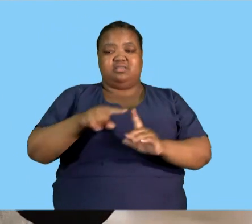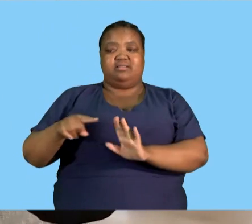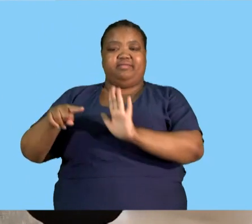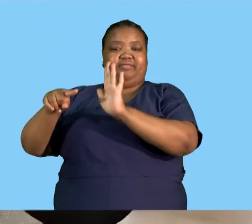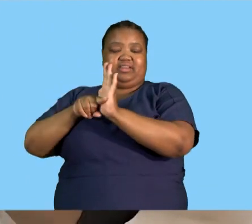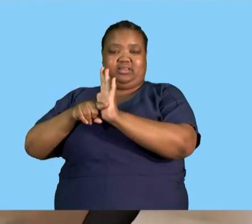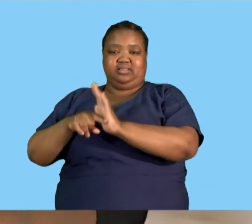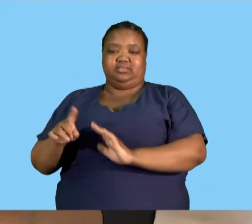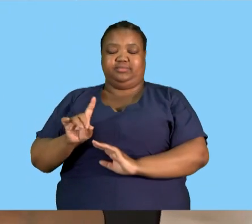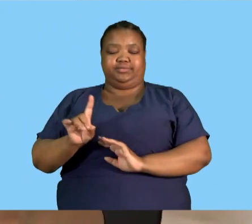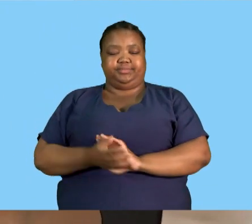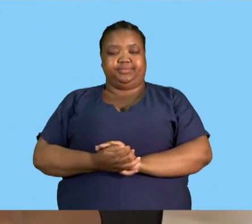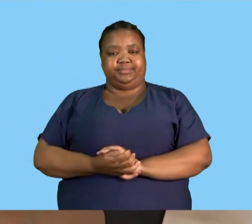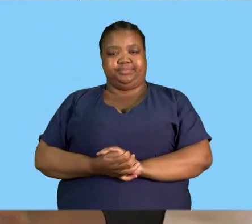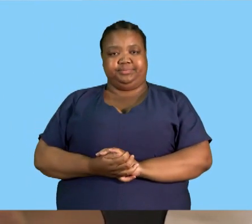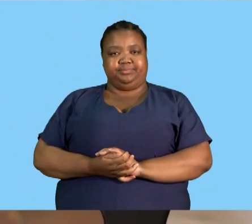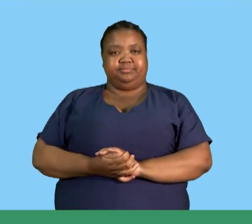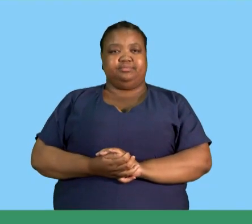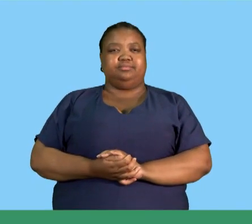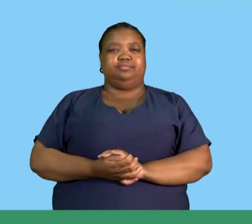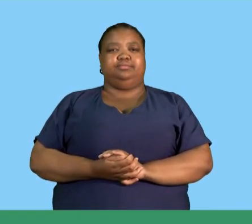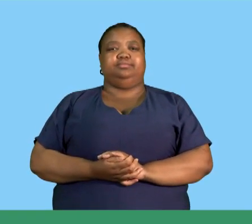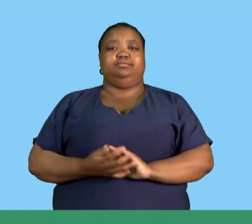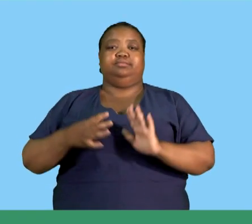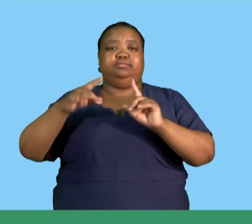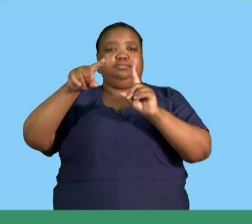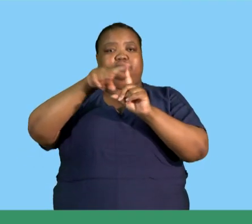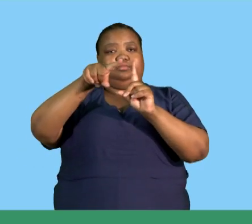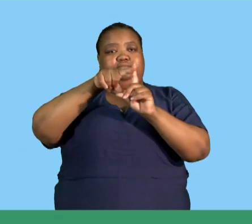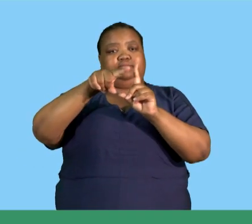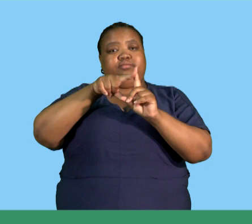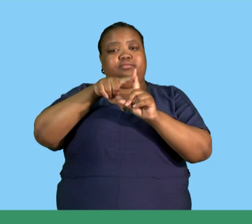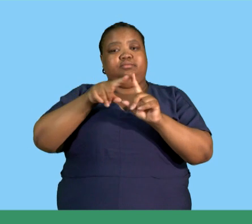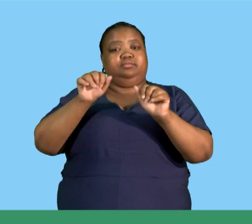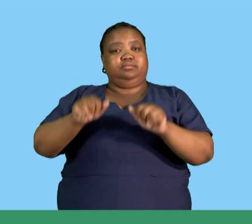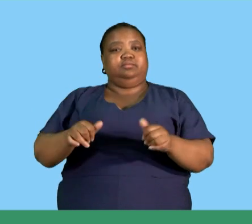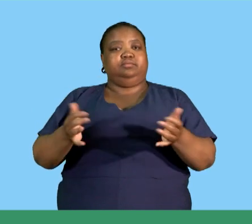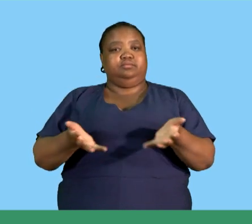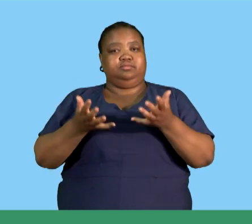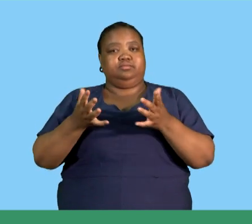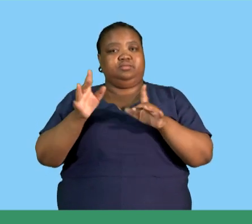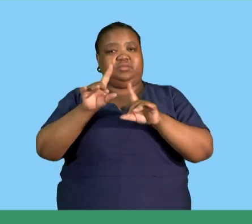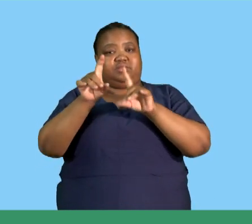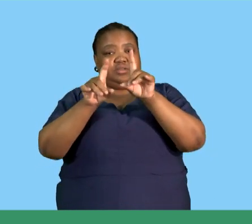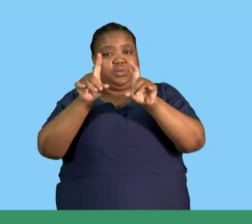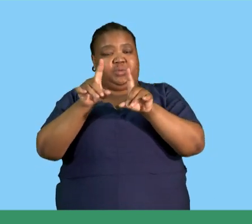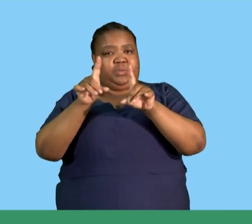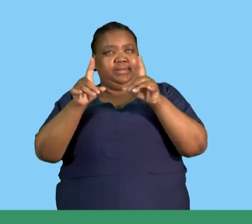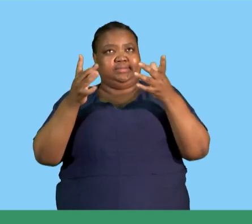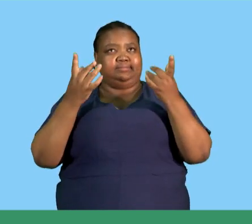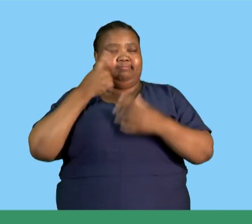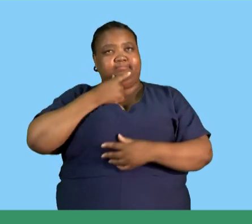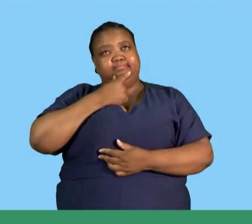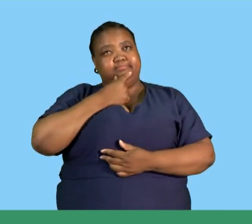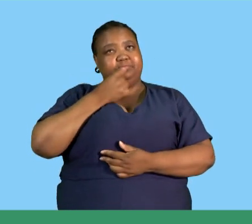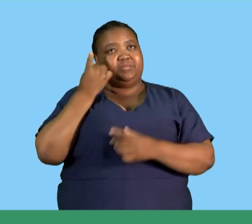the negatives. Don't forget that. Right, with the positives, it provides time to think about the question